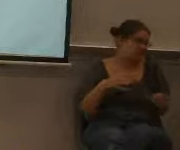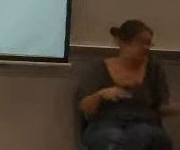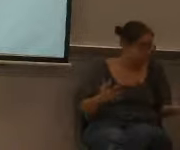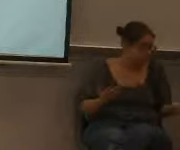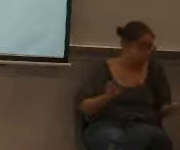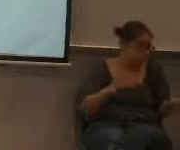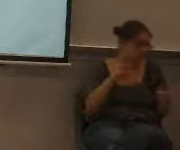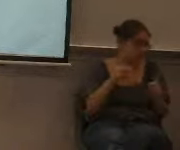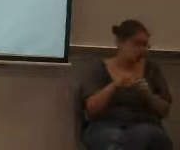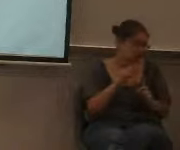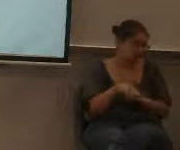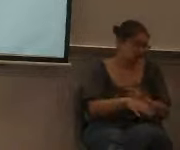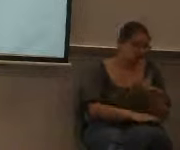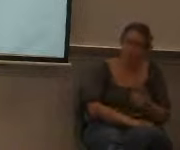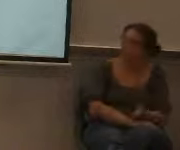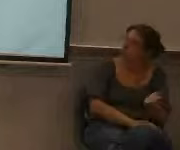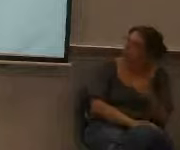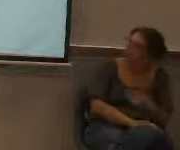Okay.